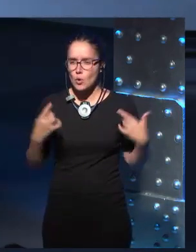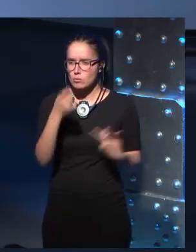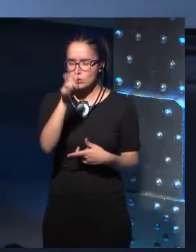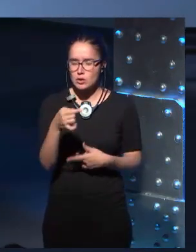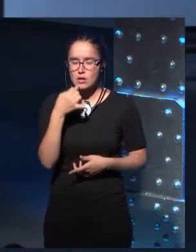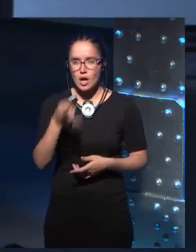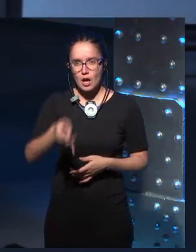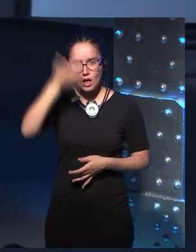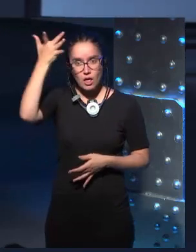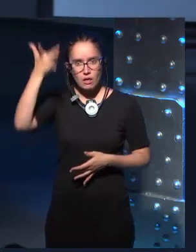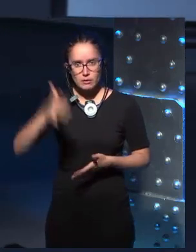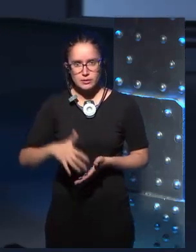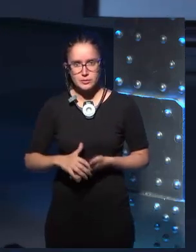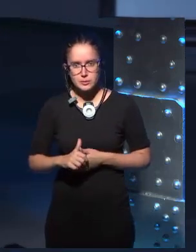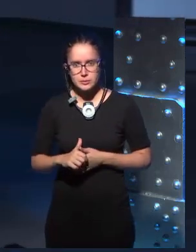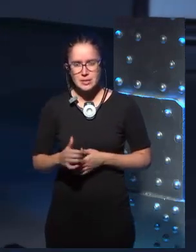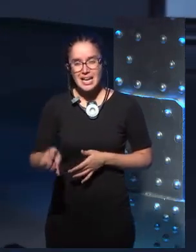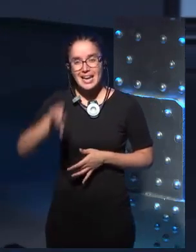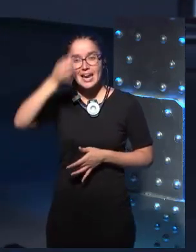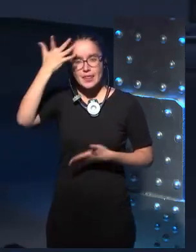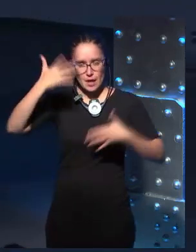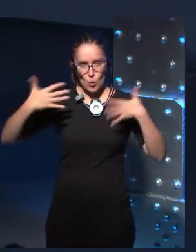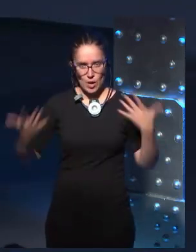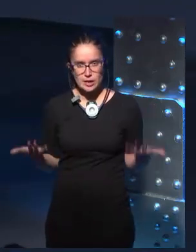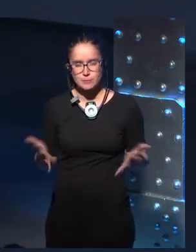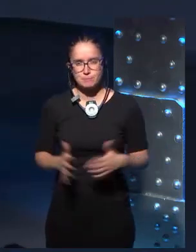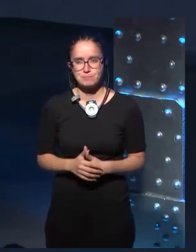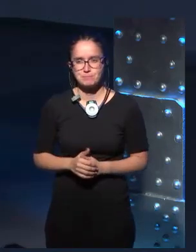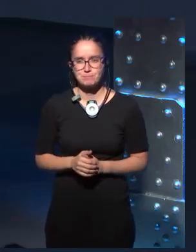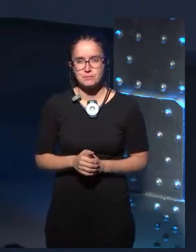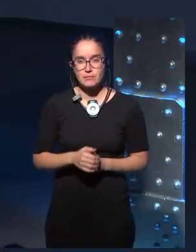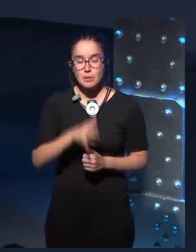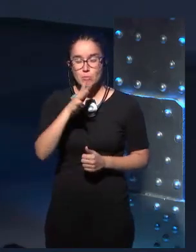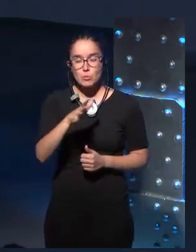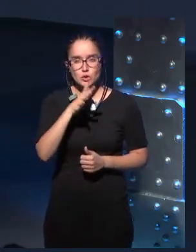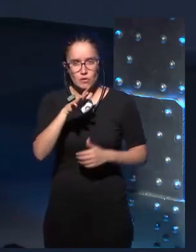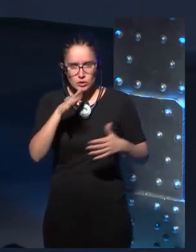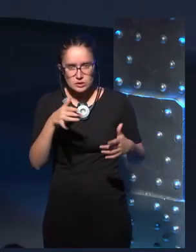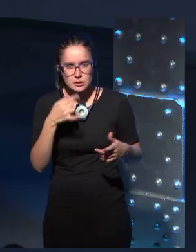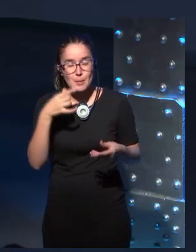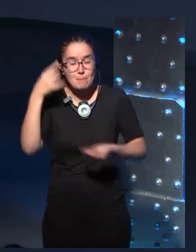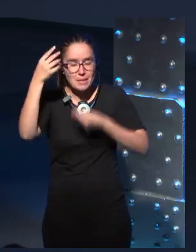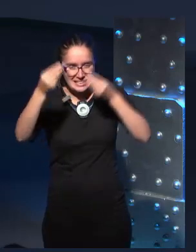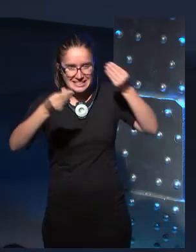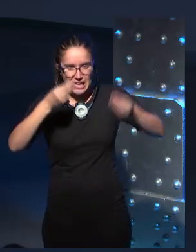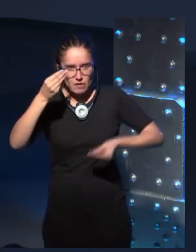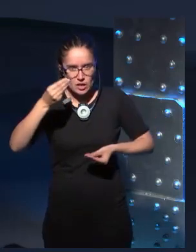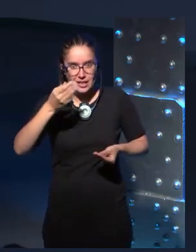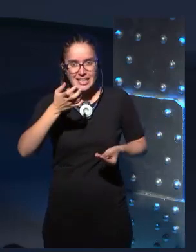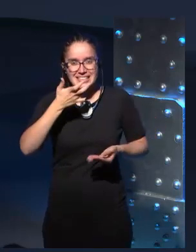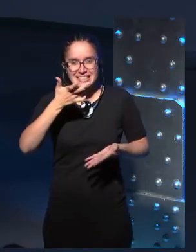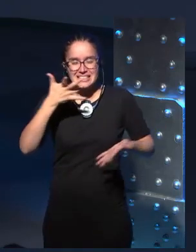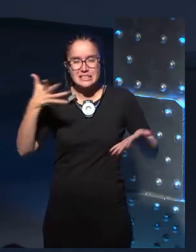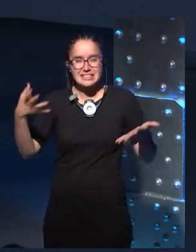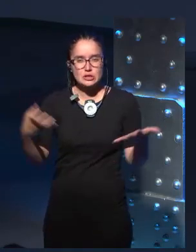idea. And the idea is the following, and the reasoning is the following. He thought that if everything moves